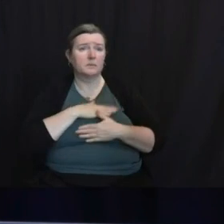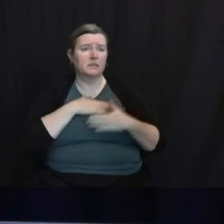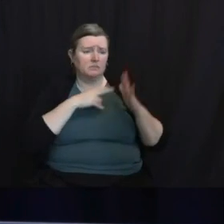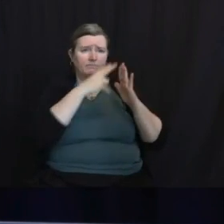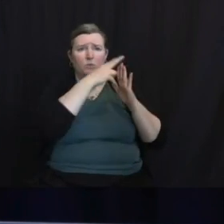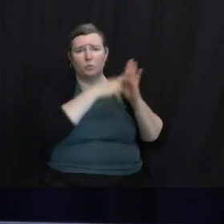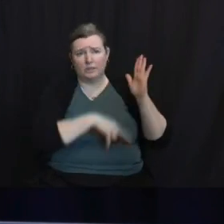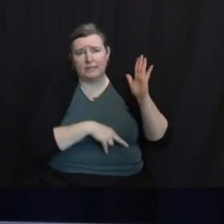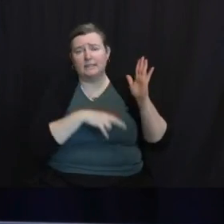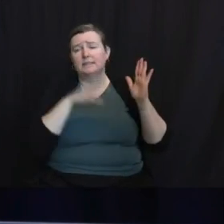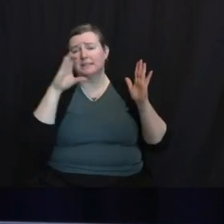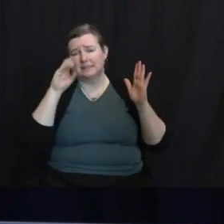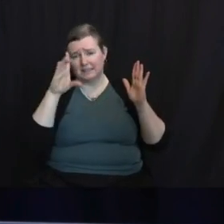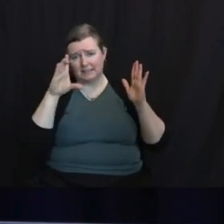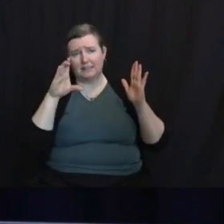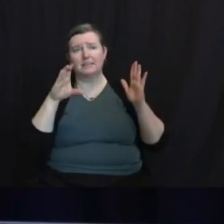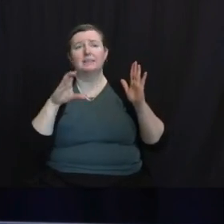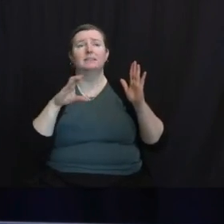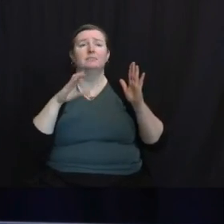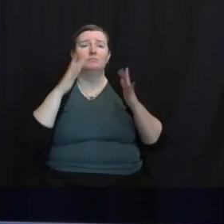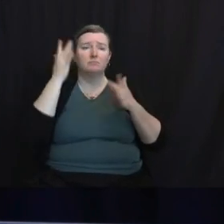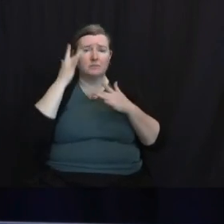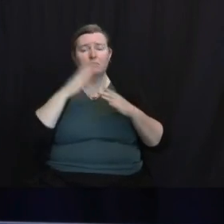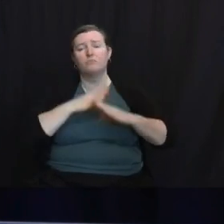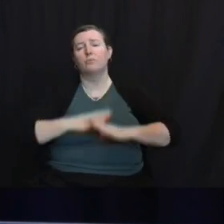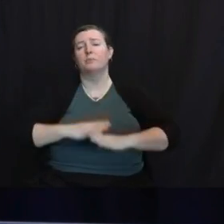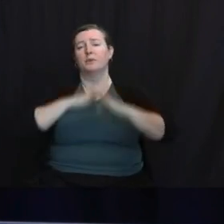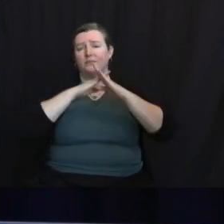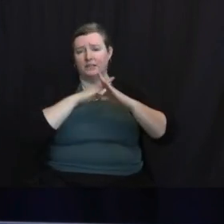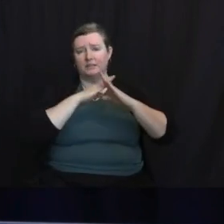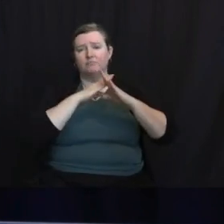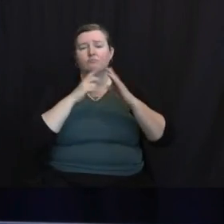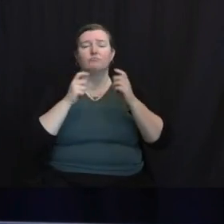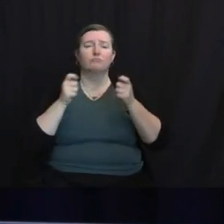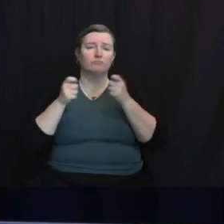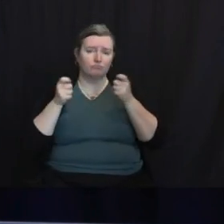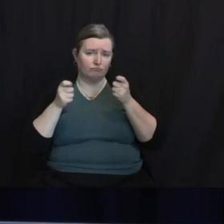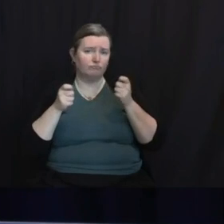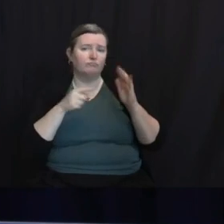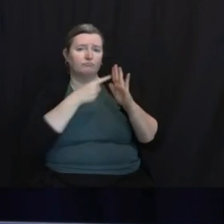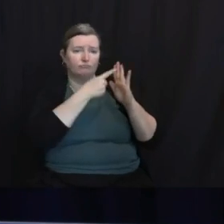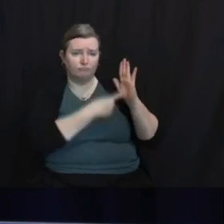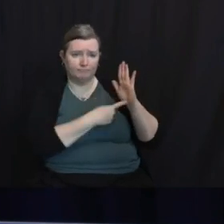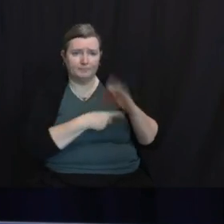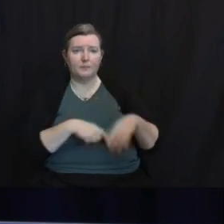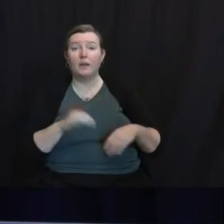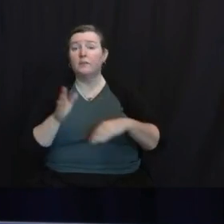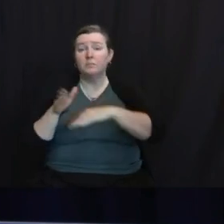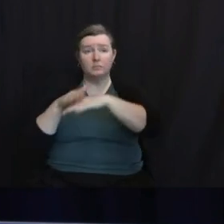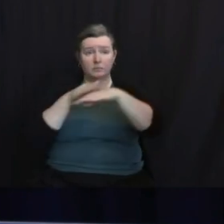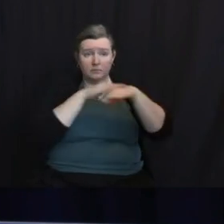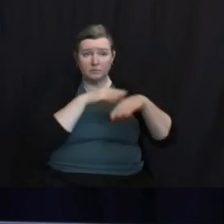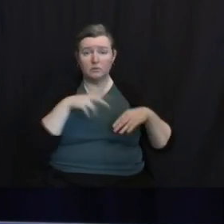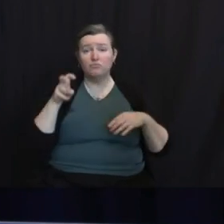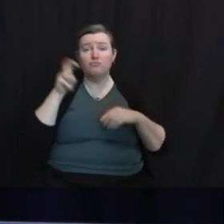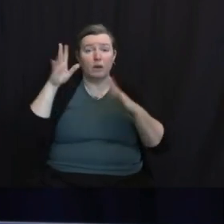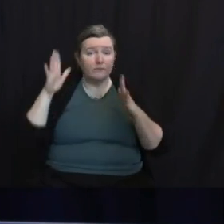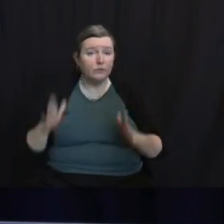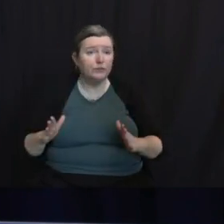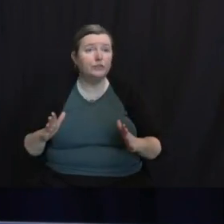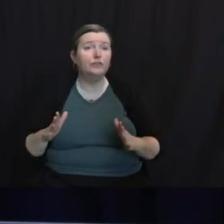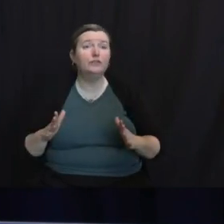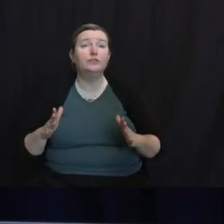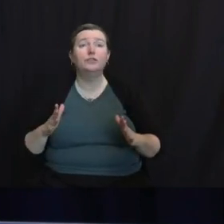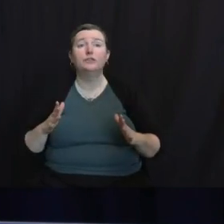guidances, continue to ask about international travel as a routine part of patient triage, assessment, and review, and